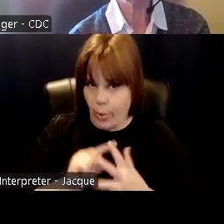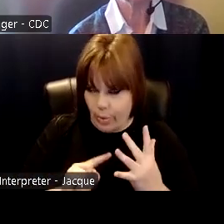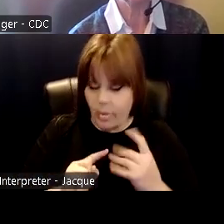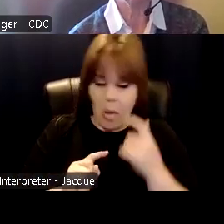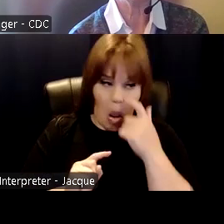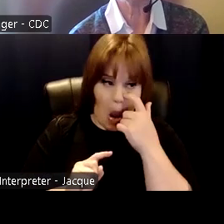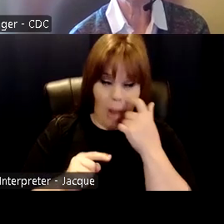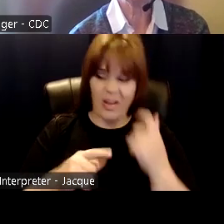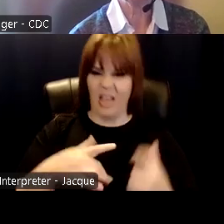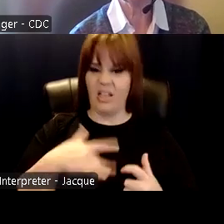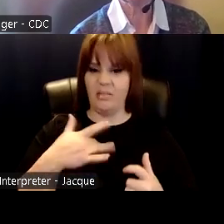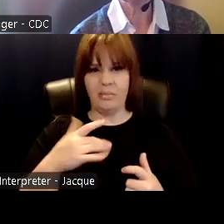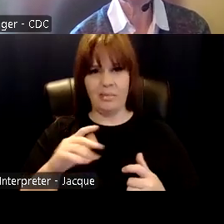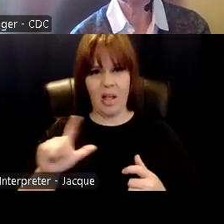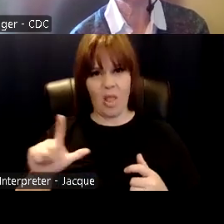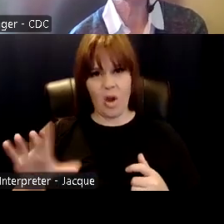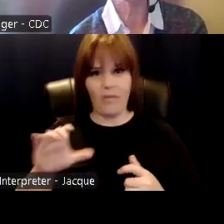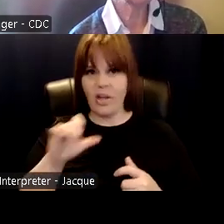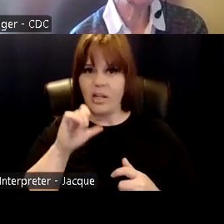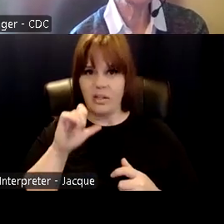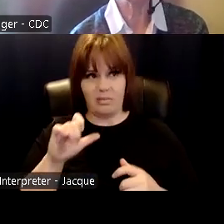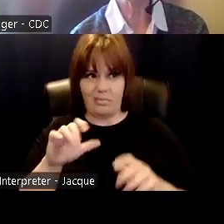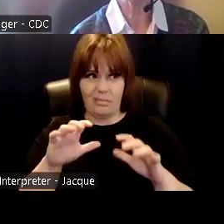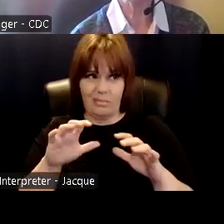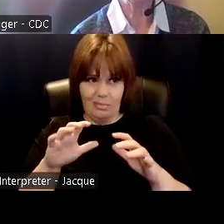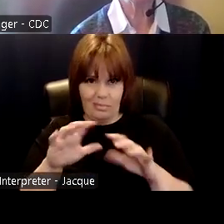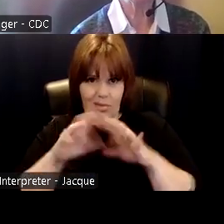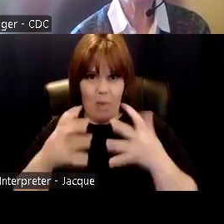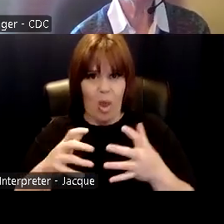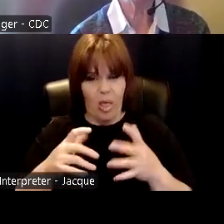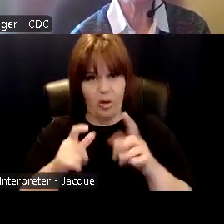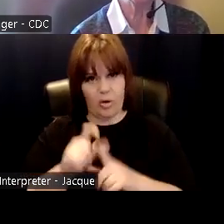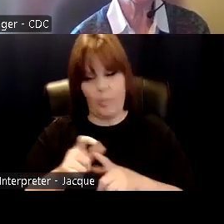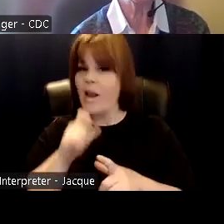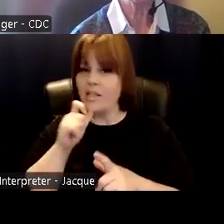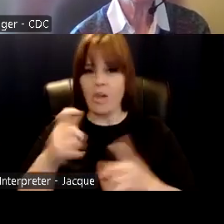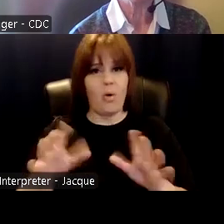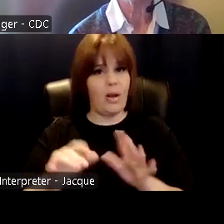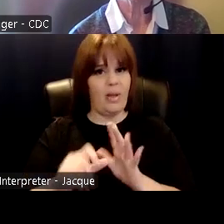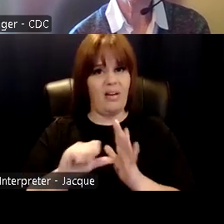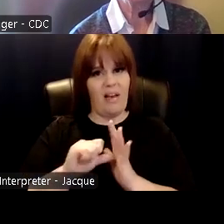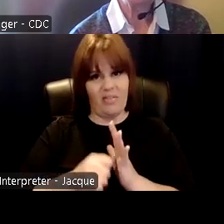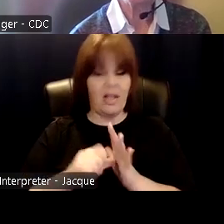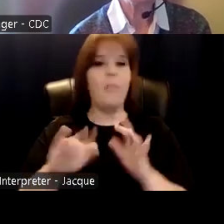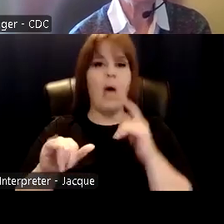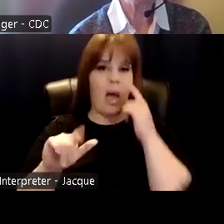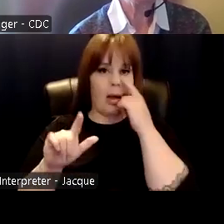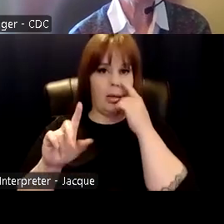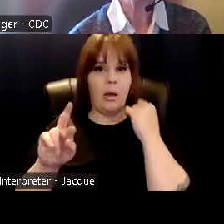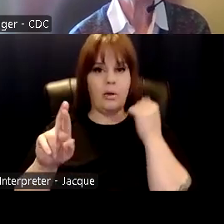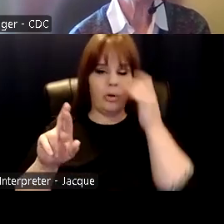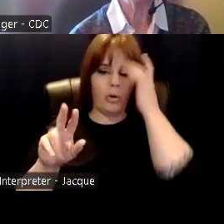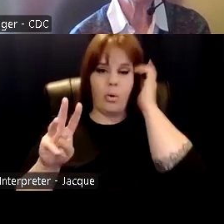COVID isn't a sort of an umbrella term, and this has already been emphasized by Dr. Walker. Group 3